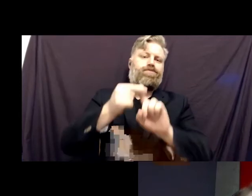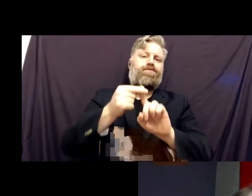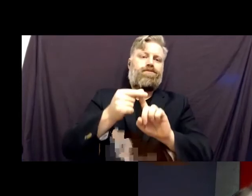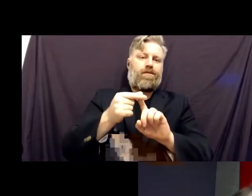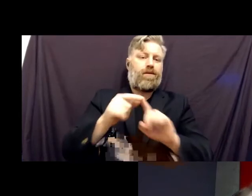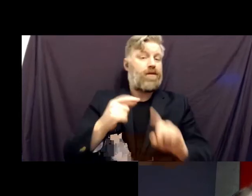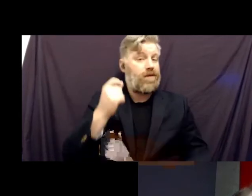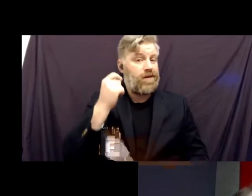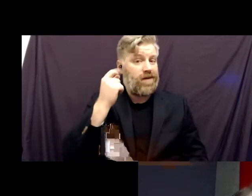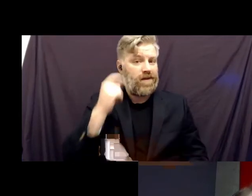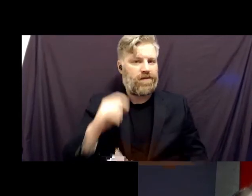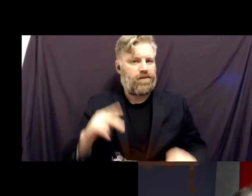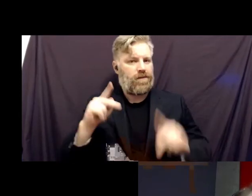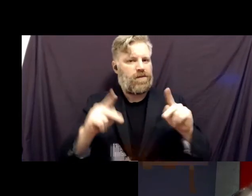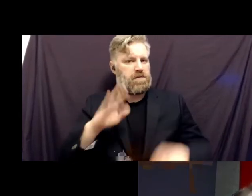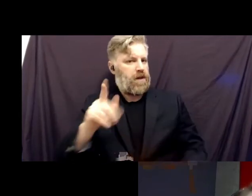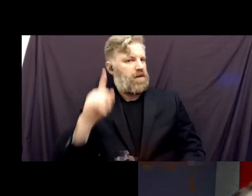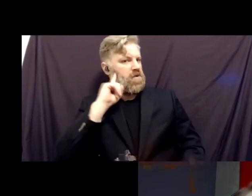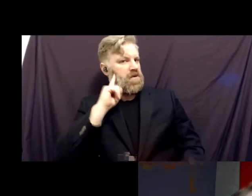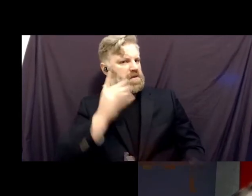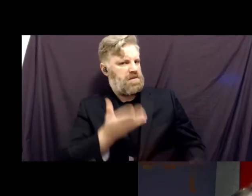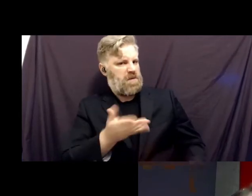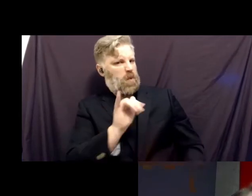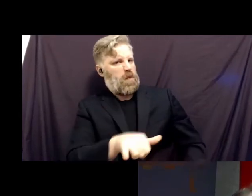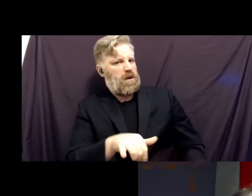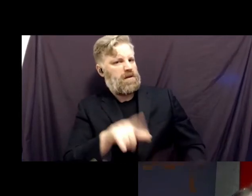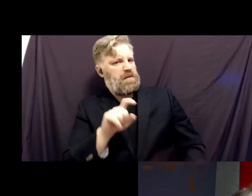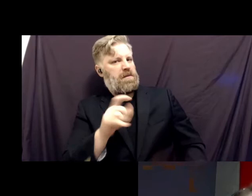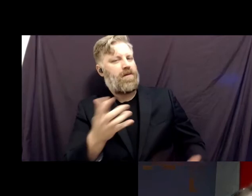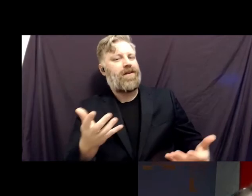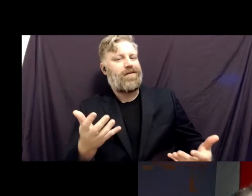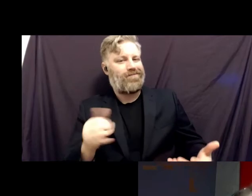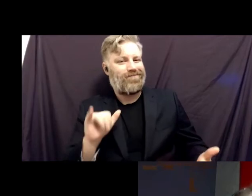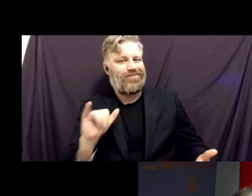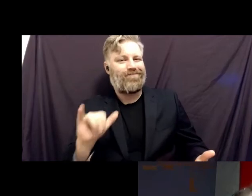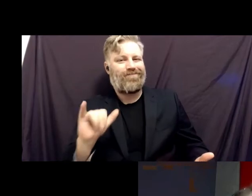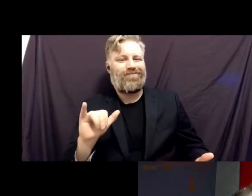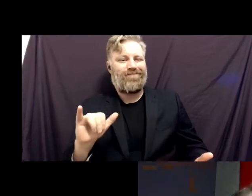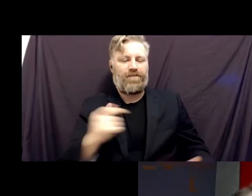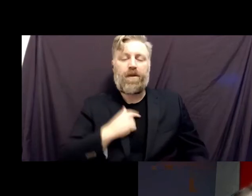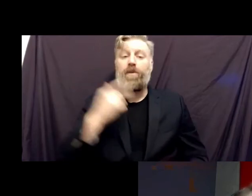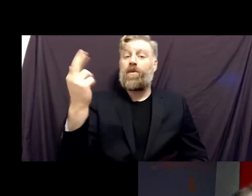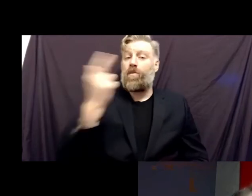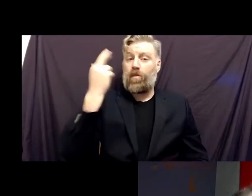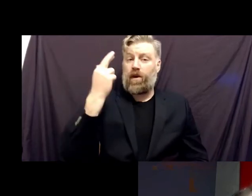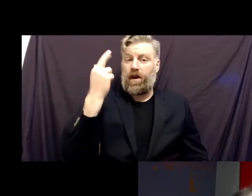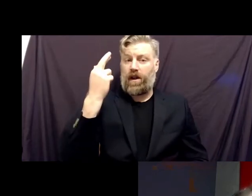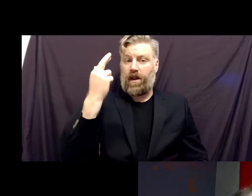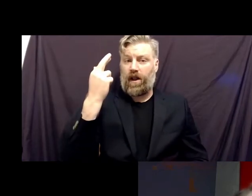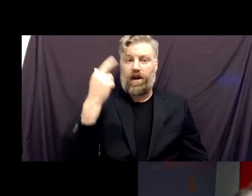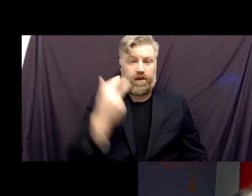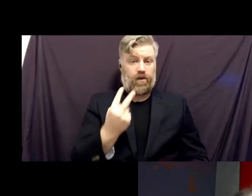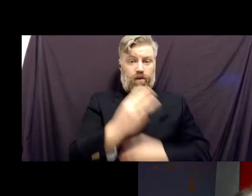seemed to know of them. We realized that by connecting these two